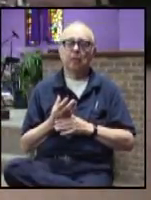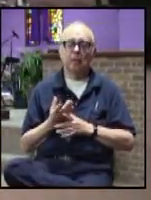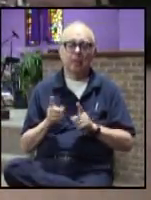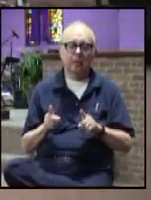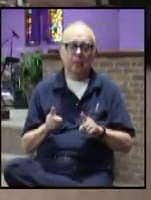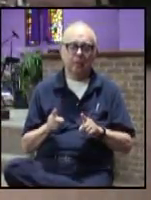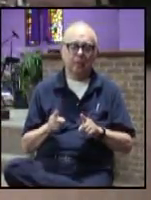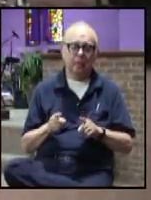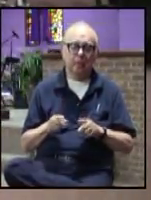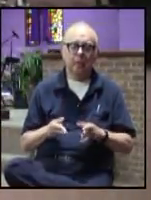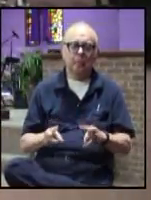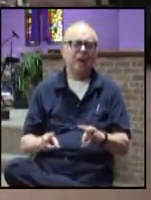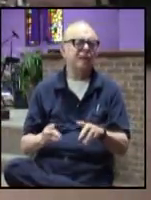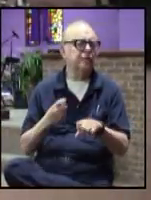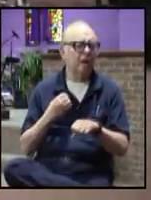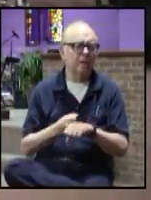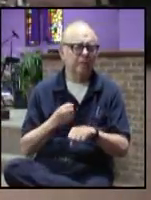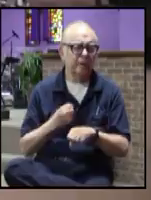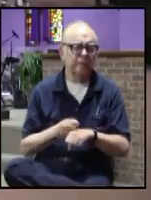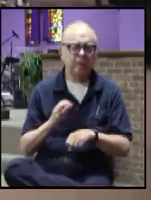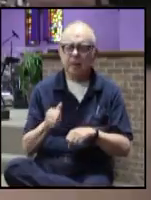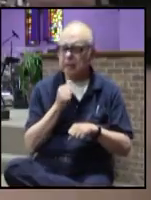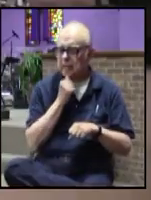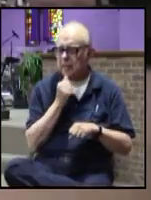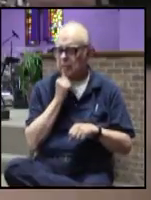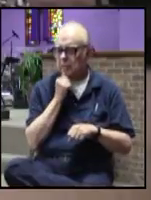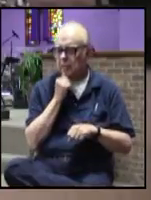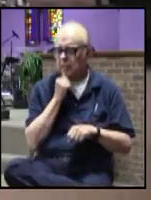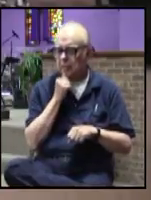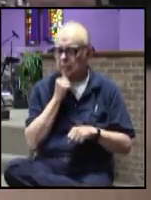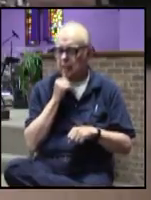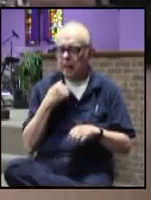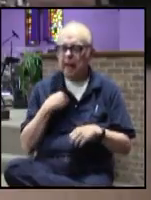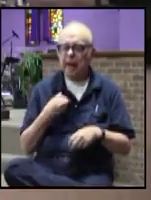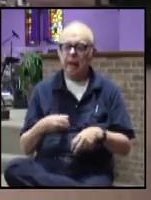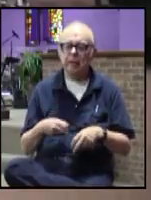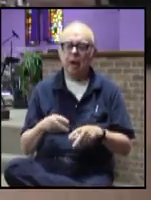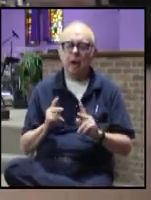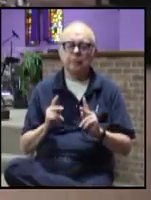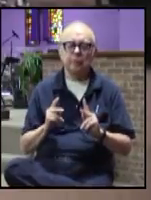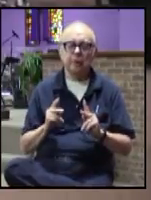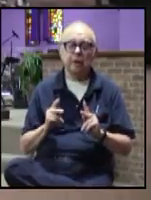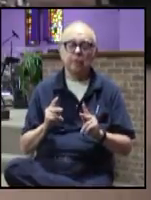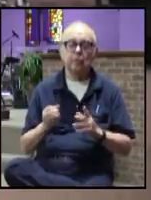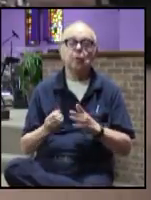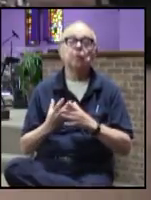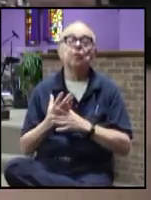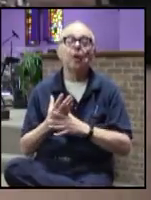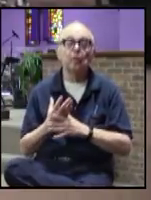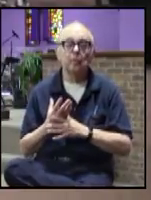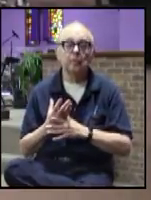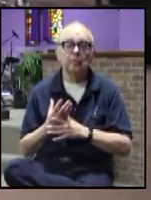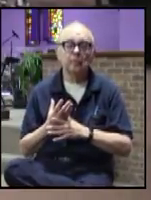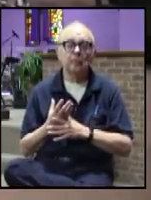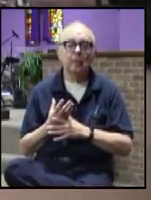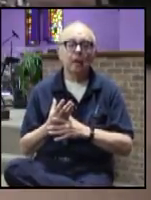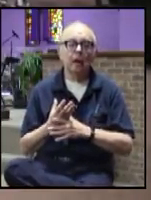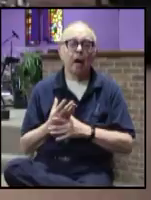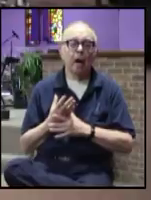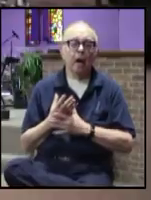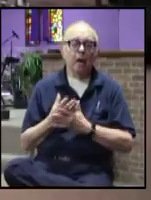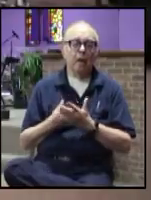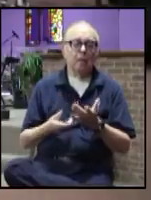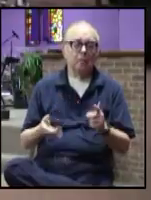When your way is rough, your patience has a chance to grow. Here's